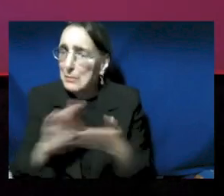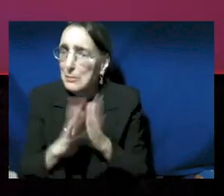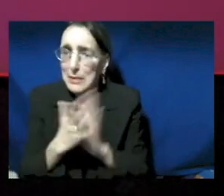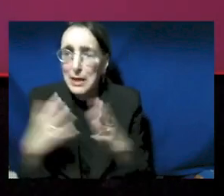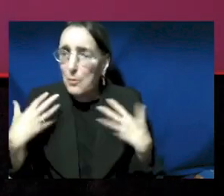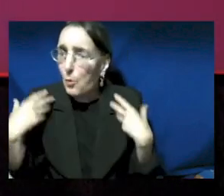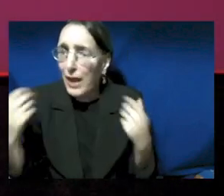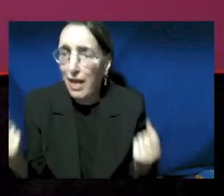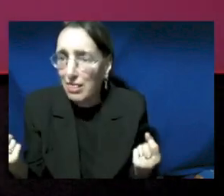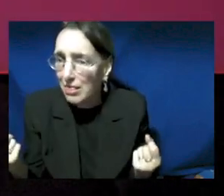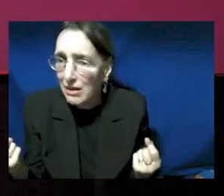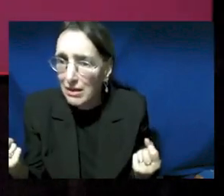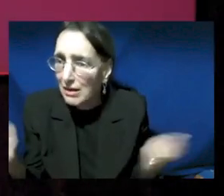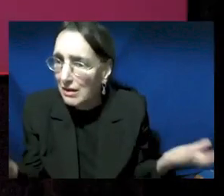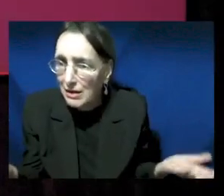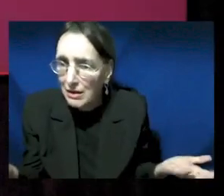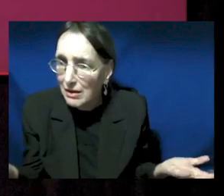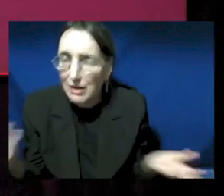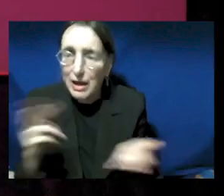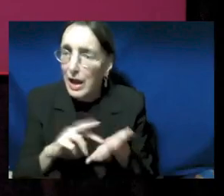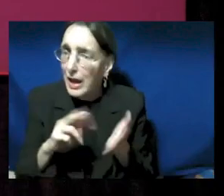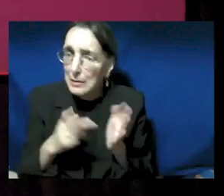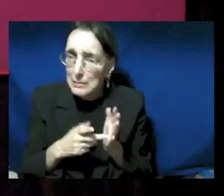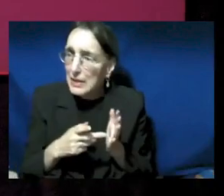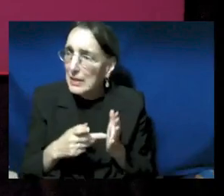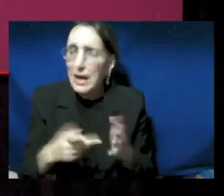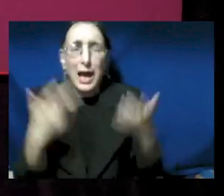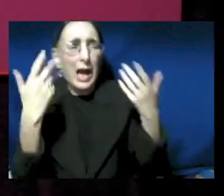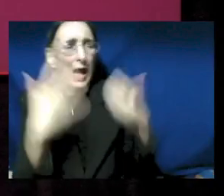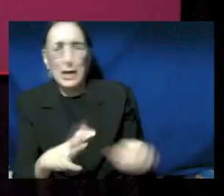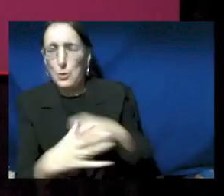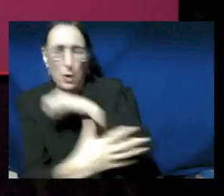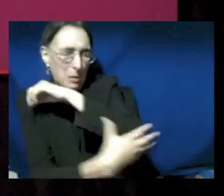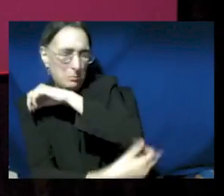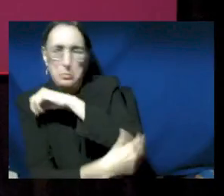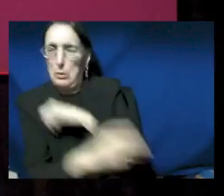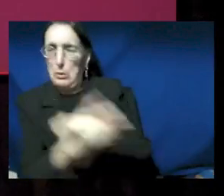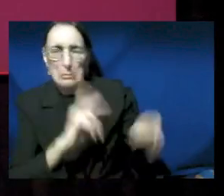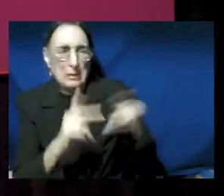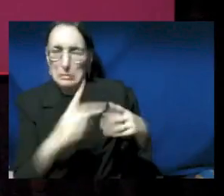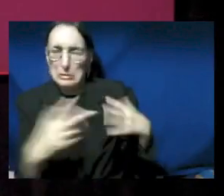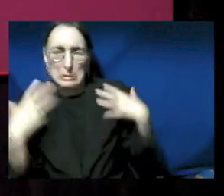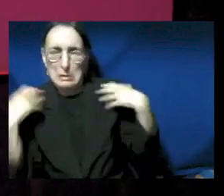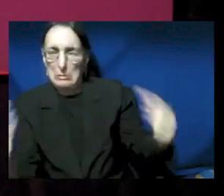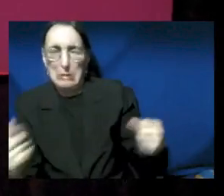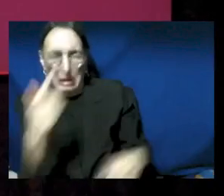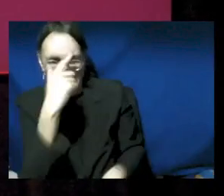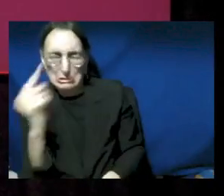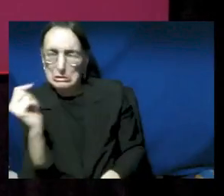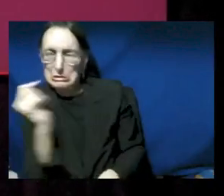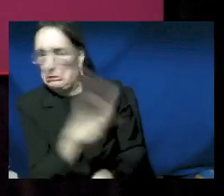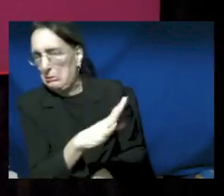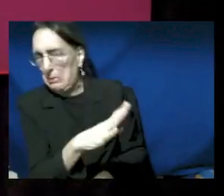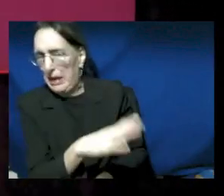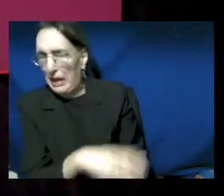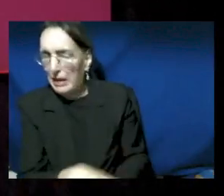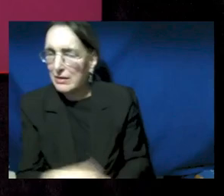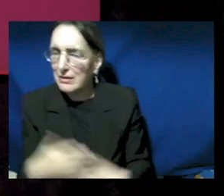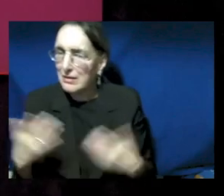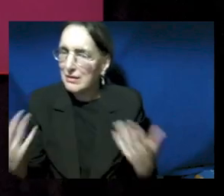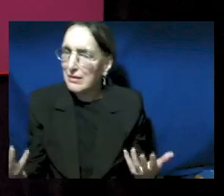I mean, I just didn't want those poor people to get well. I mean, goodness. I should be the only person getting well.